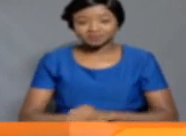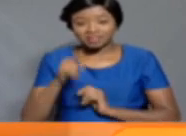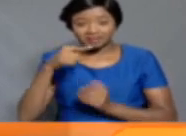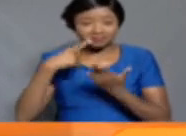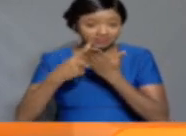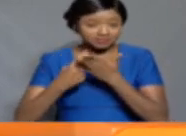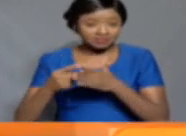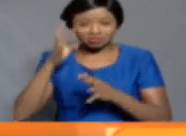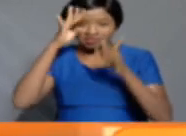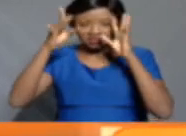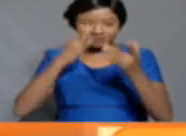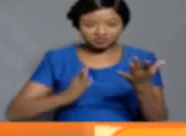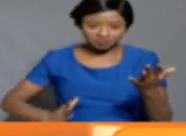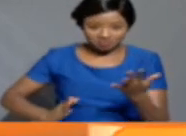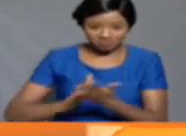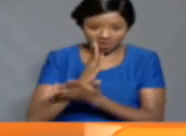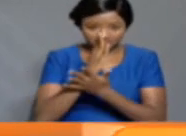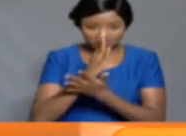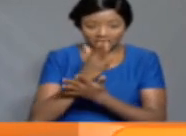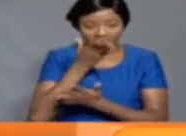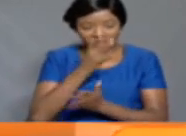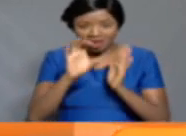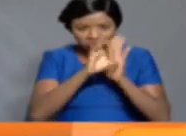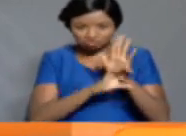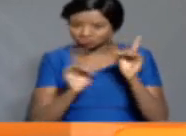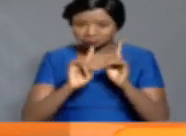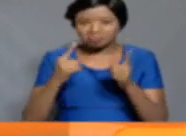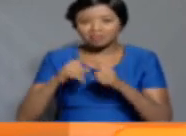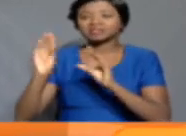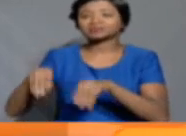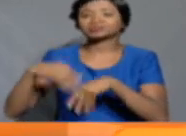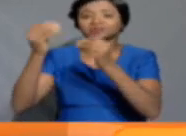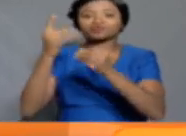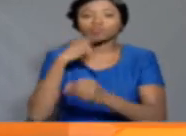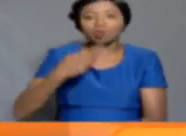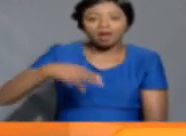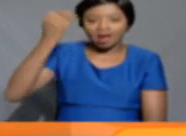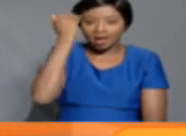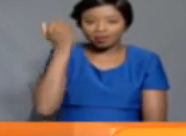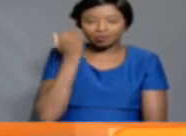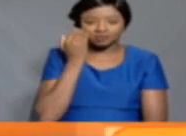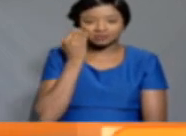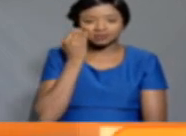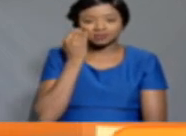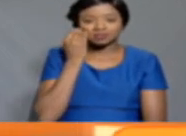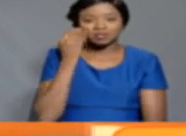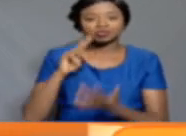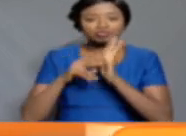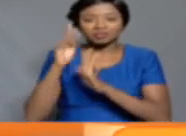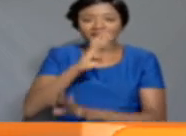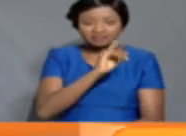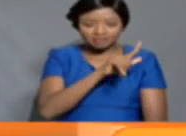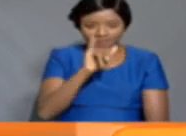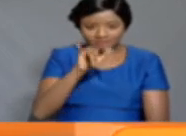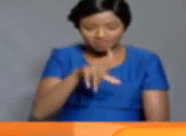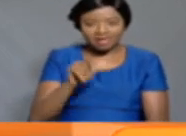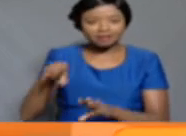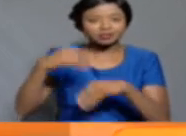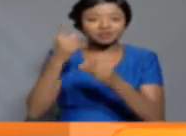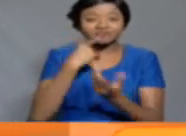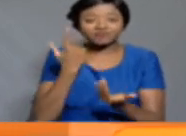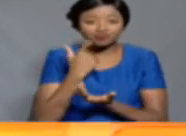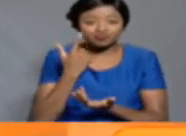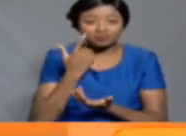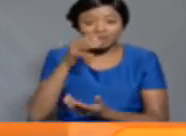innovative right, not in our constitution, but can only be given by the High Court. The alleged anticipatory bail given by the magistrate in